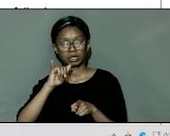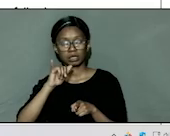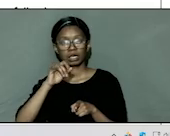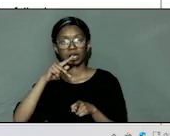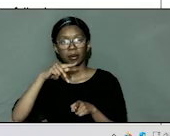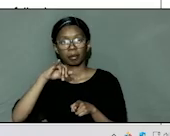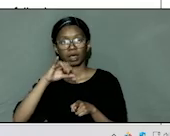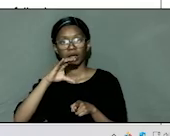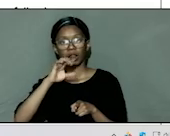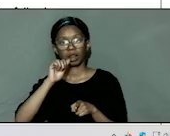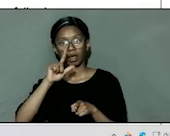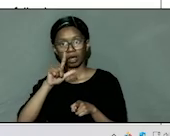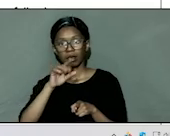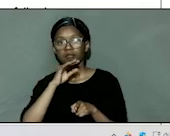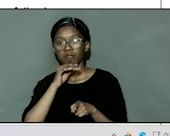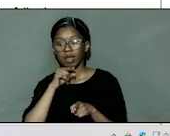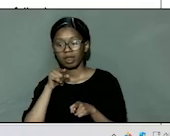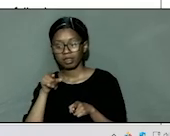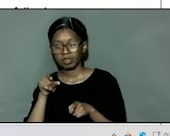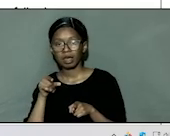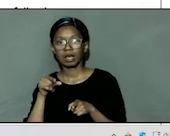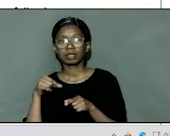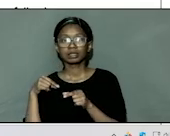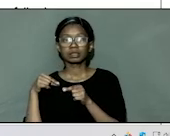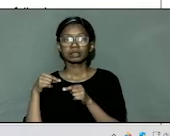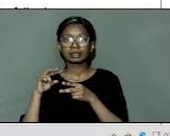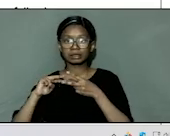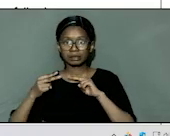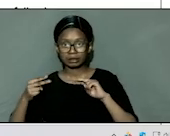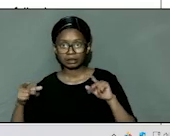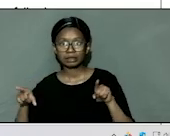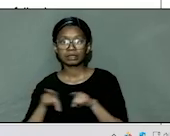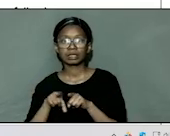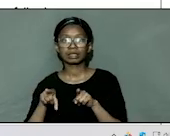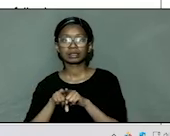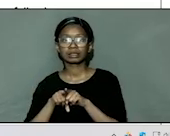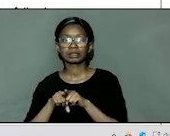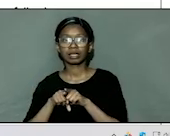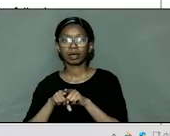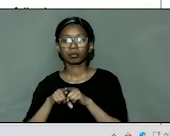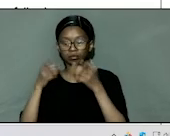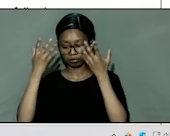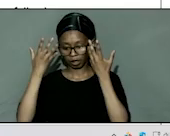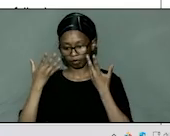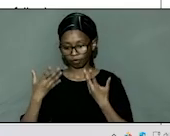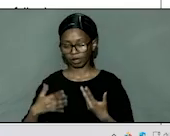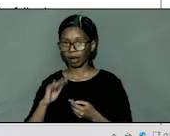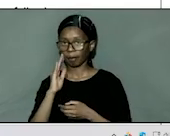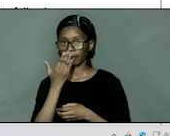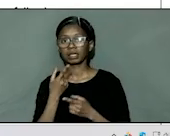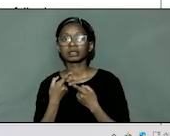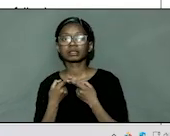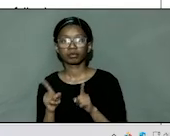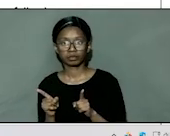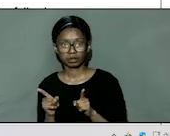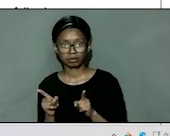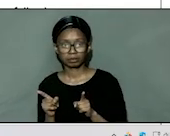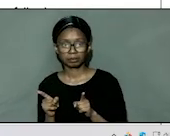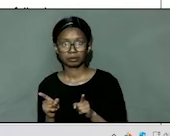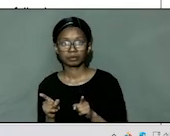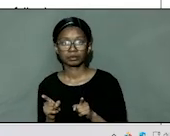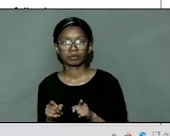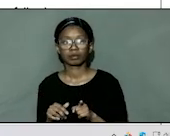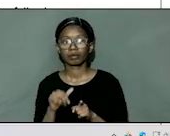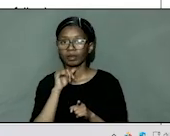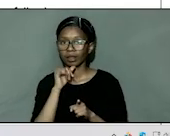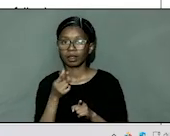phenotypically is the physical appearance. And then even if the two populations were to mix again, they will not be able to